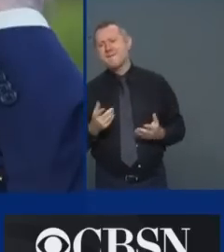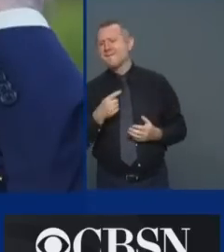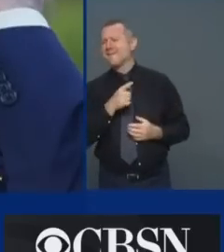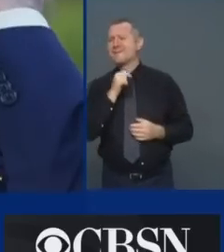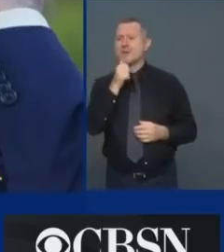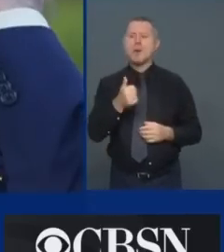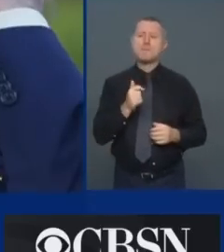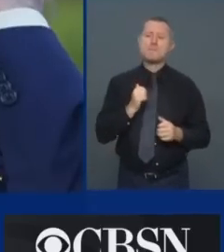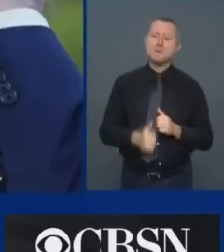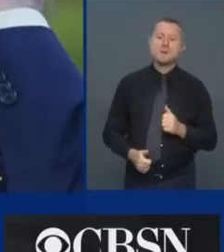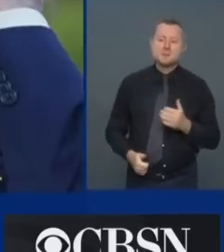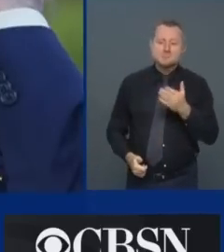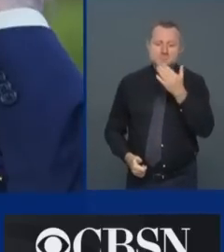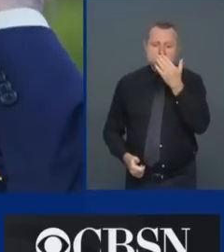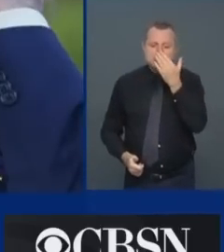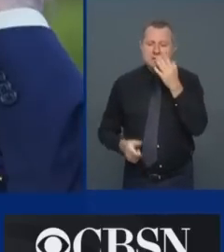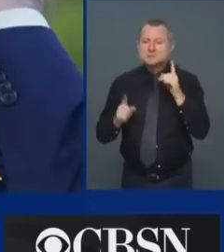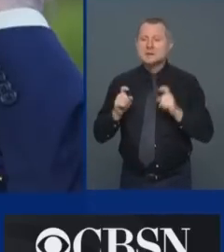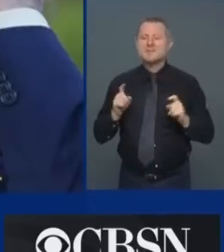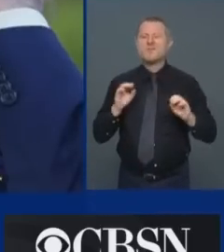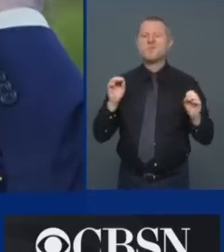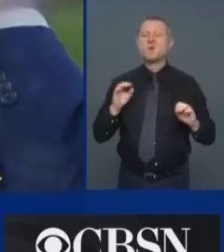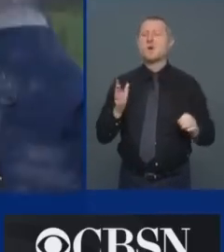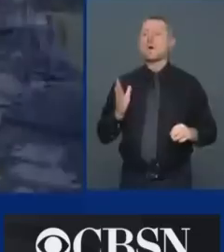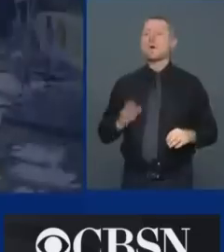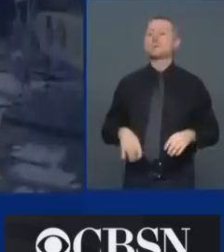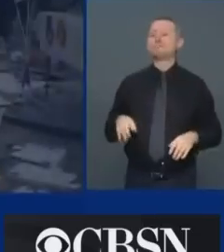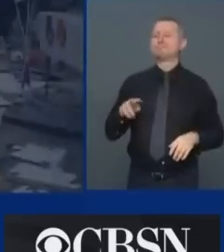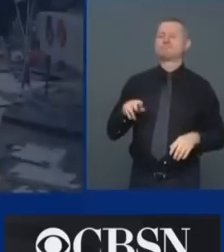test. It can't be true.